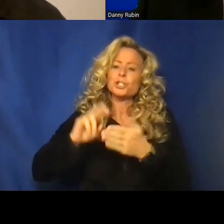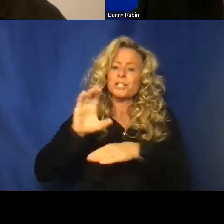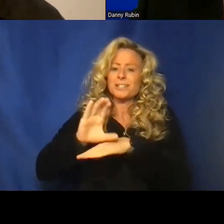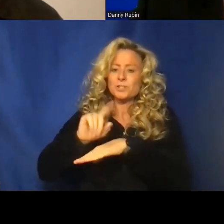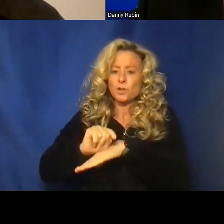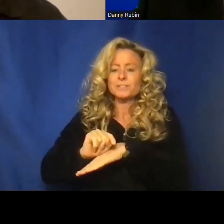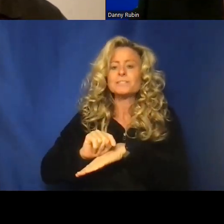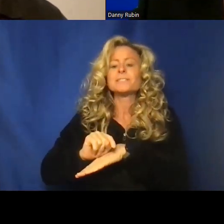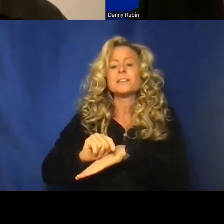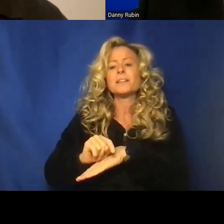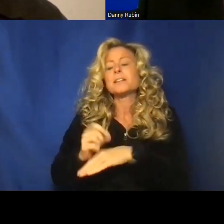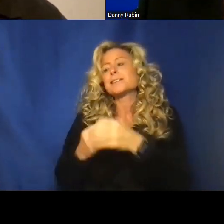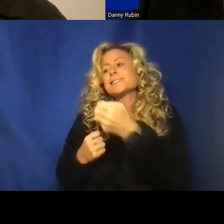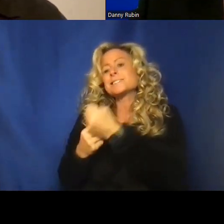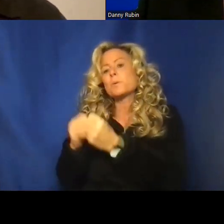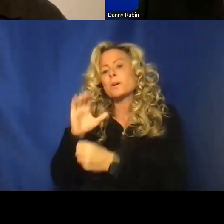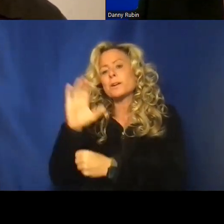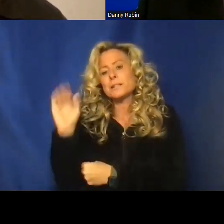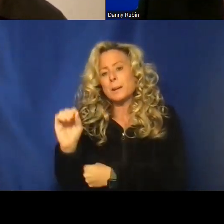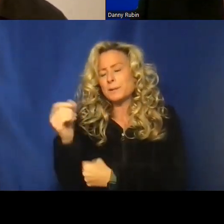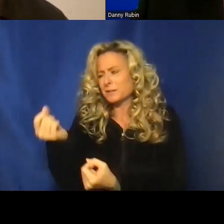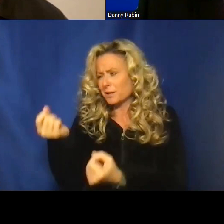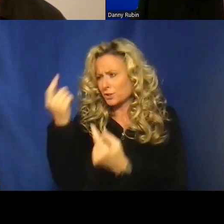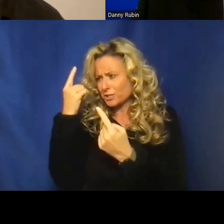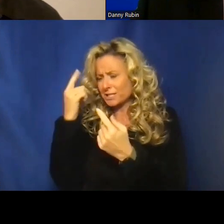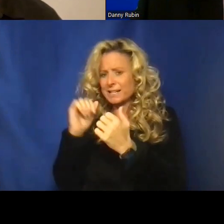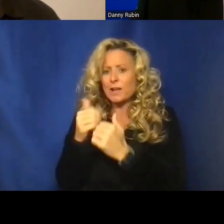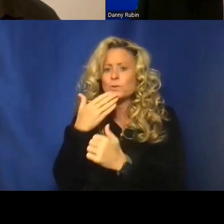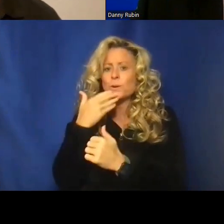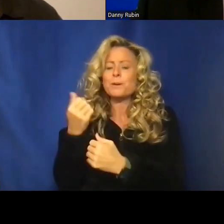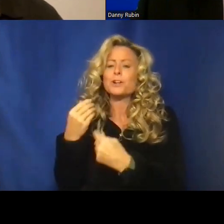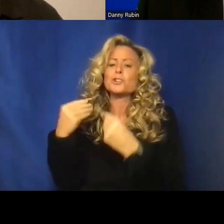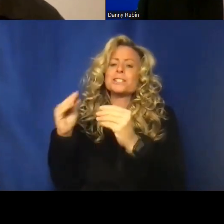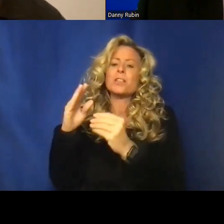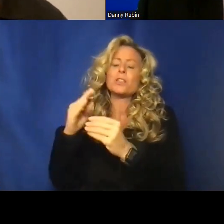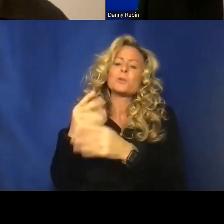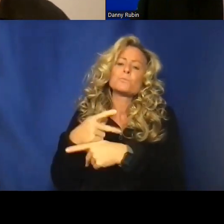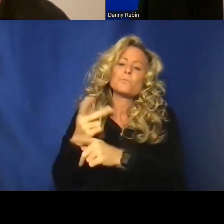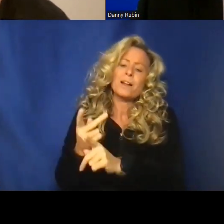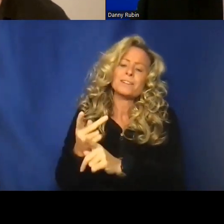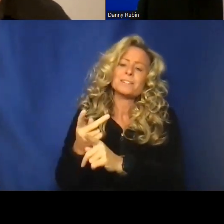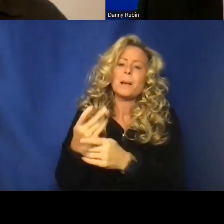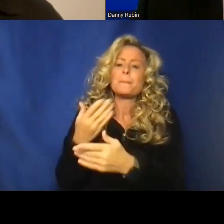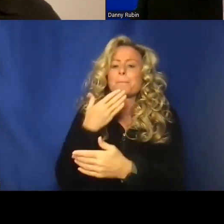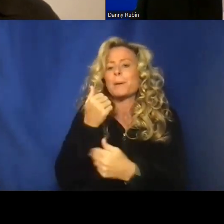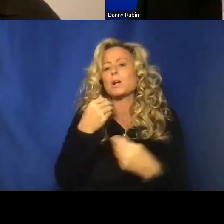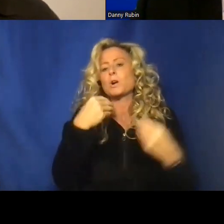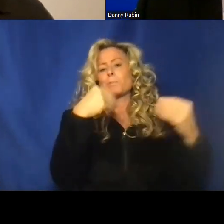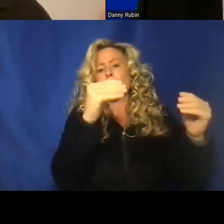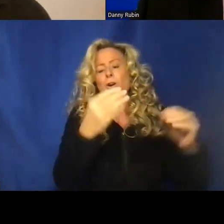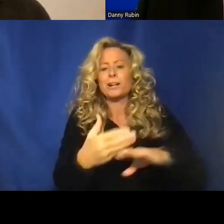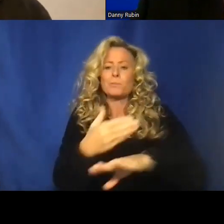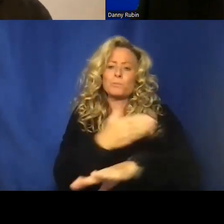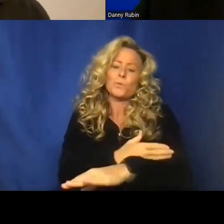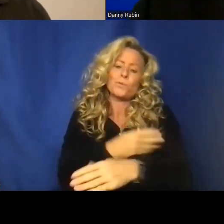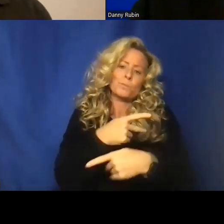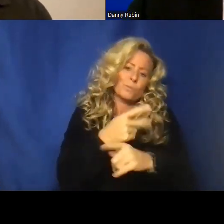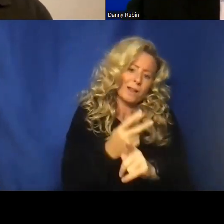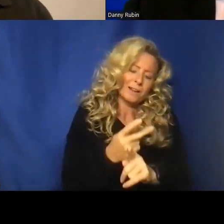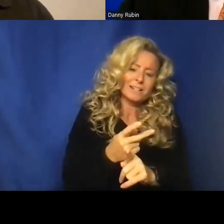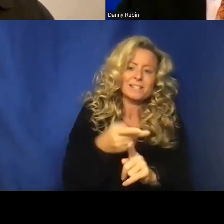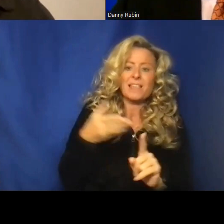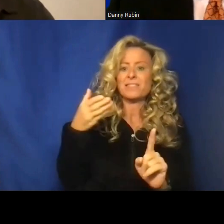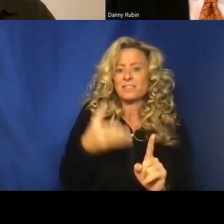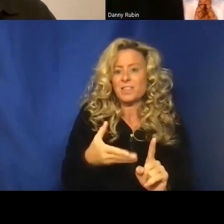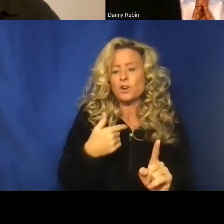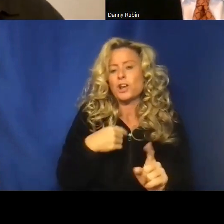supported companies that were trying to understand how to better sell their products, how to better market their products, how to improve their products. And while there,